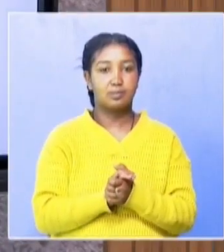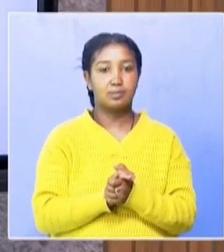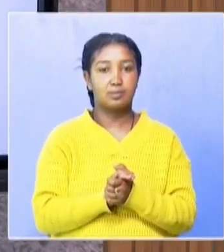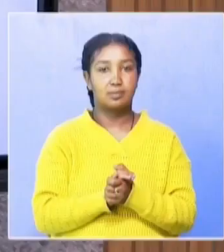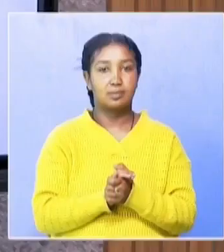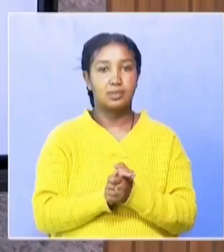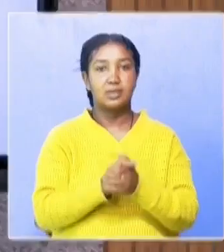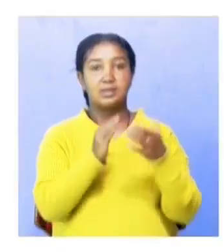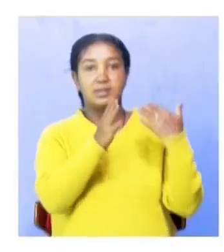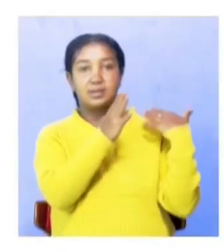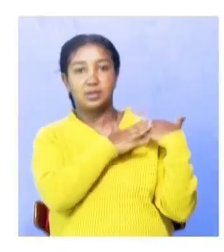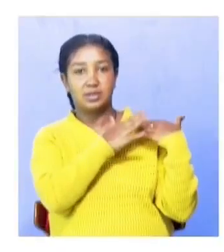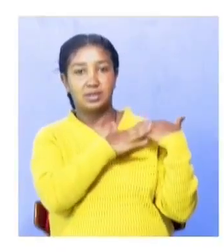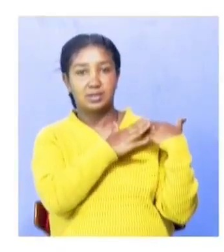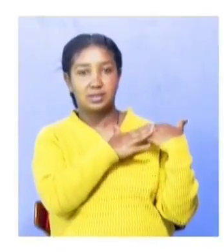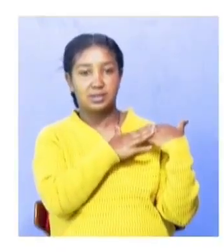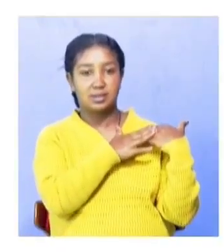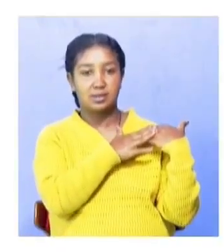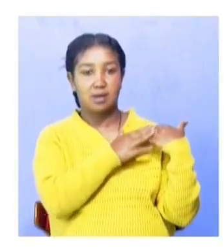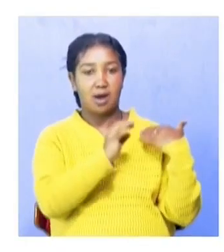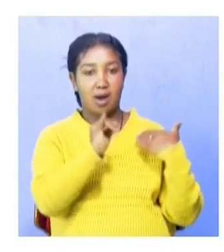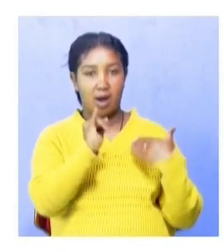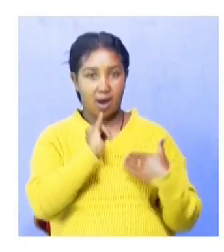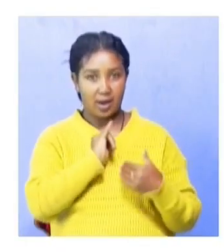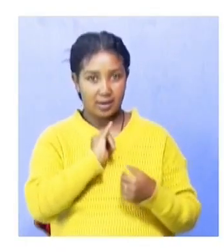If the subject is I,